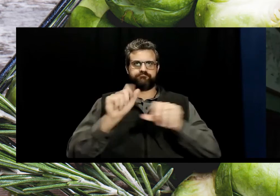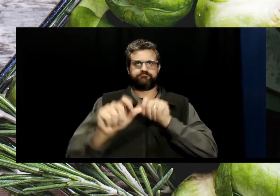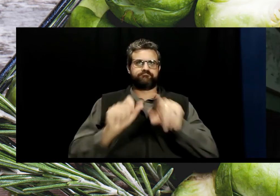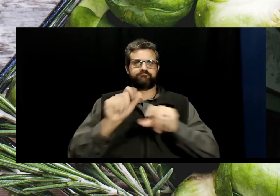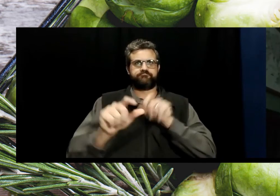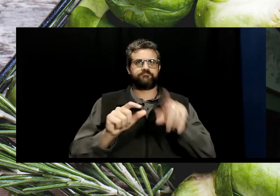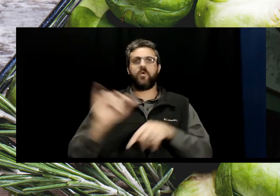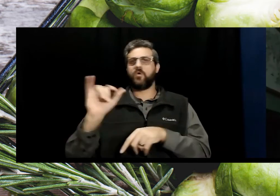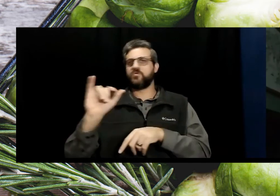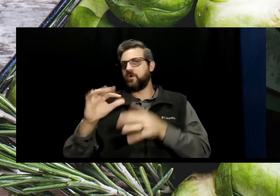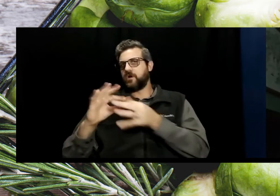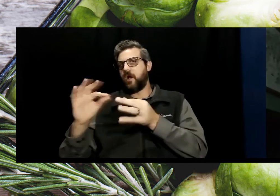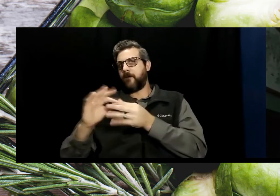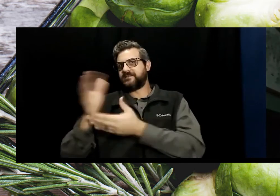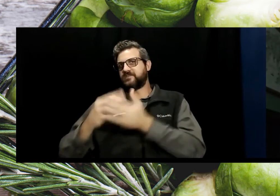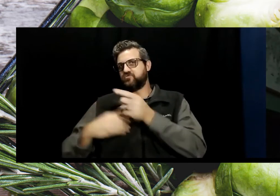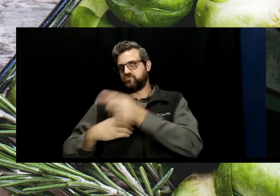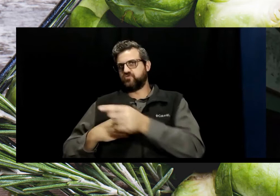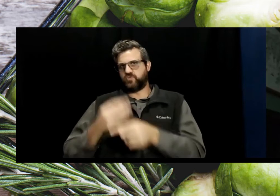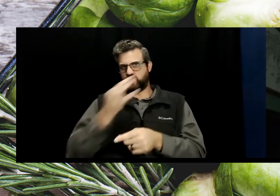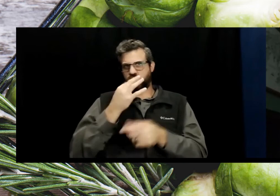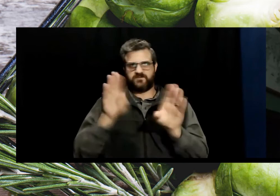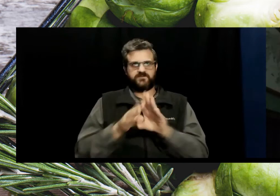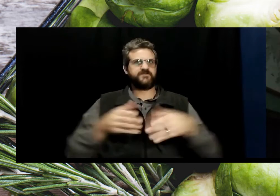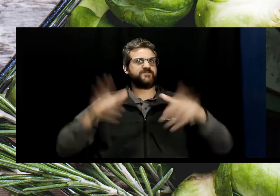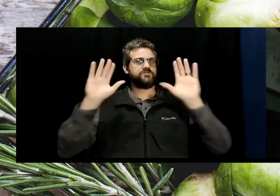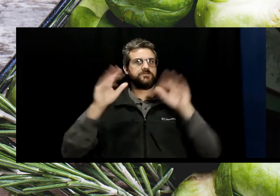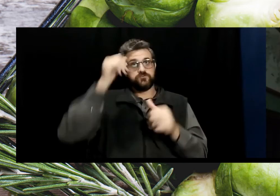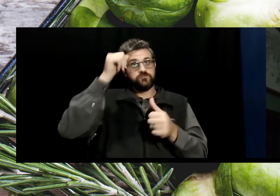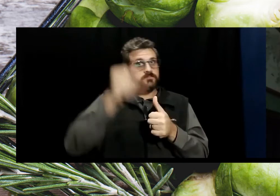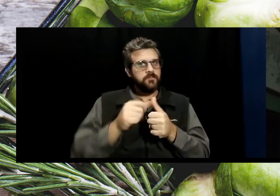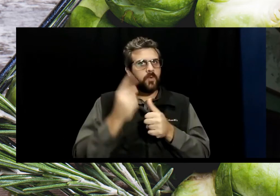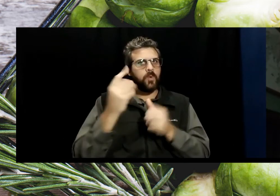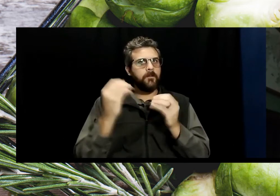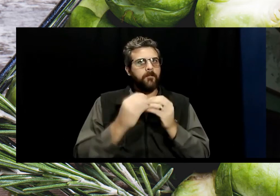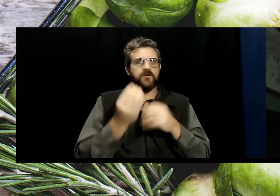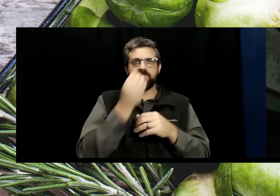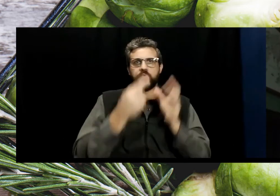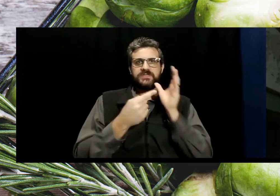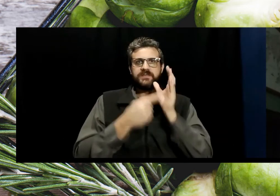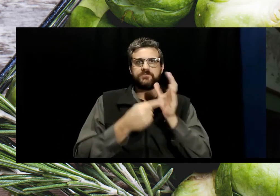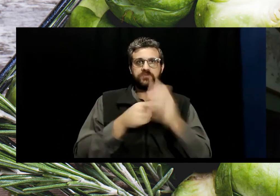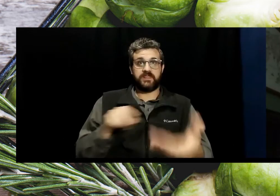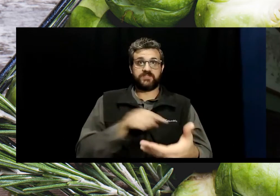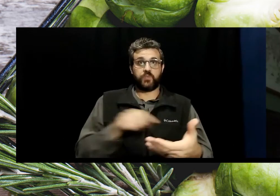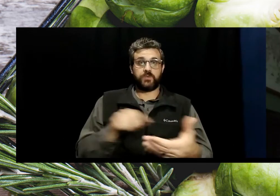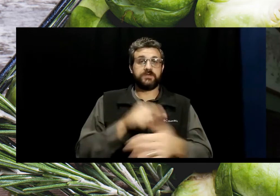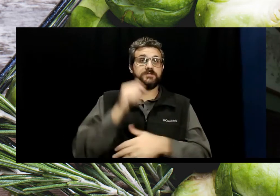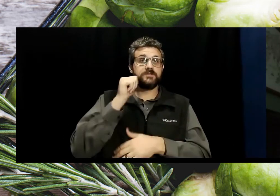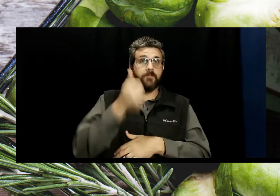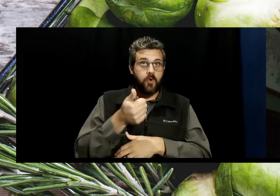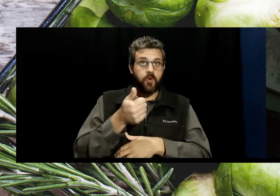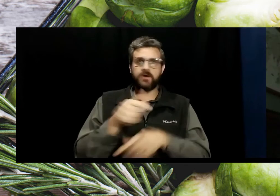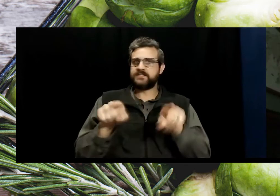kind of wrap up today. But I do want to remind you that we have one more food demonstration this week, and that is tomorrow,